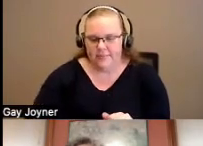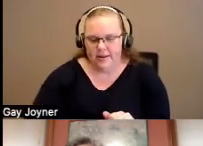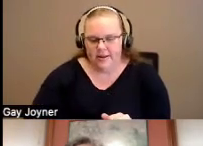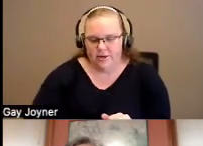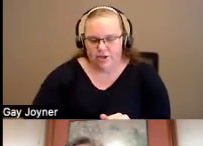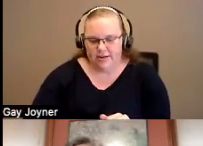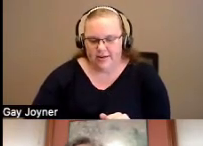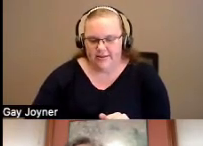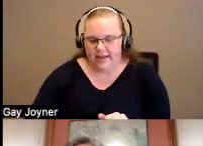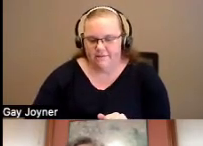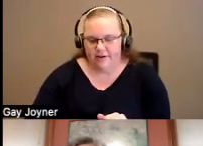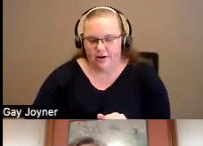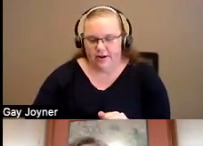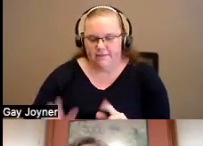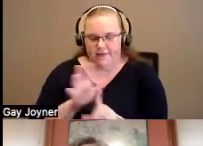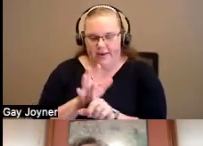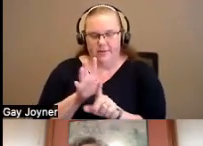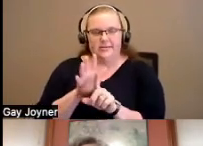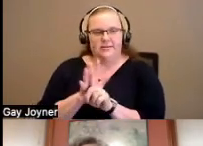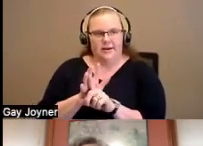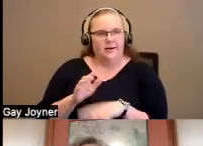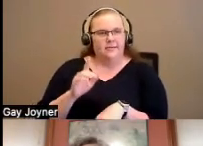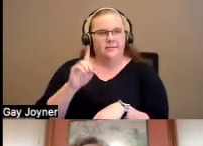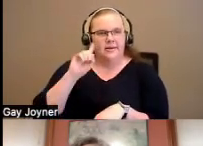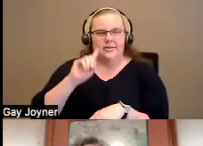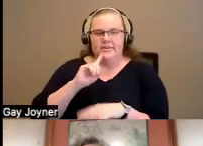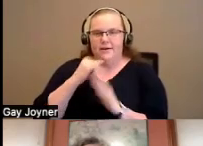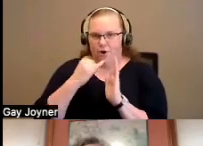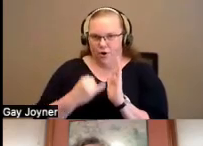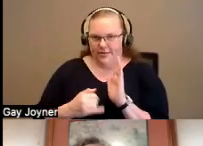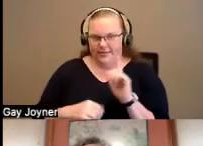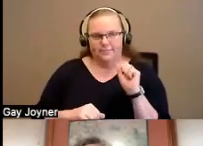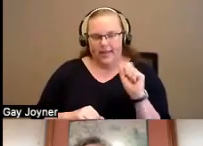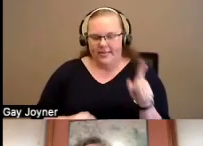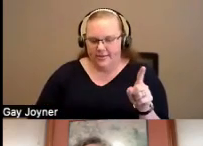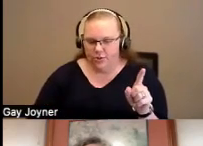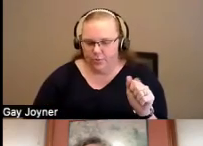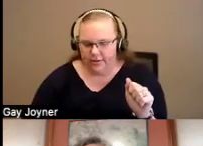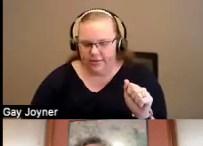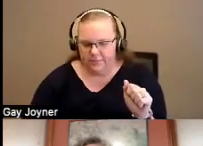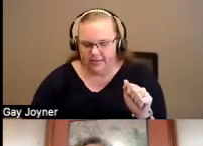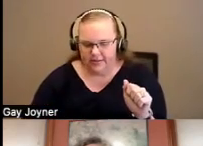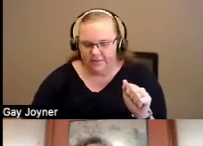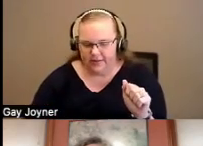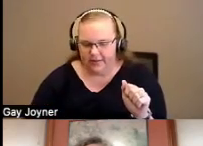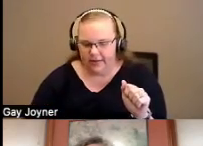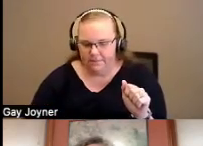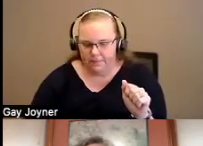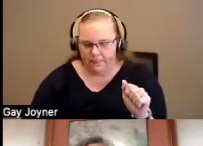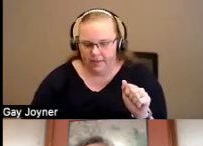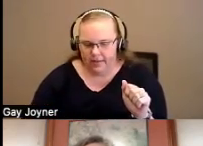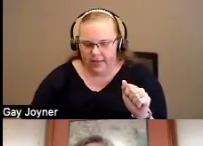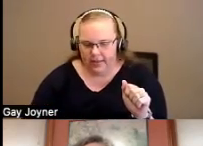Nancy's. She is a very famous uh, deaf artist. And this one